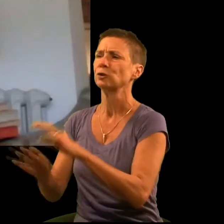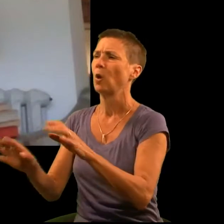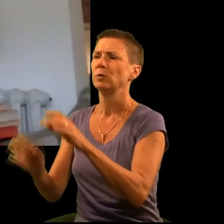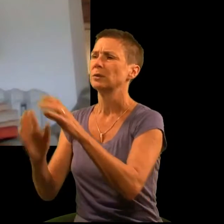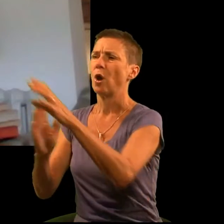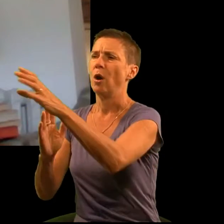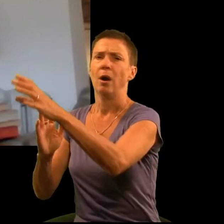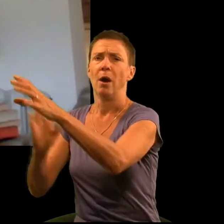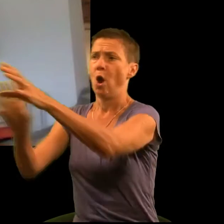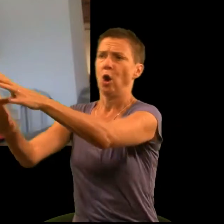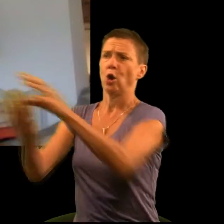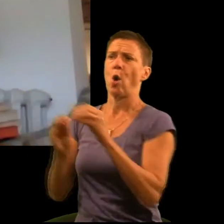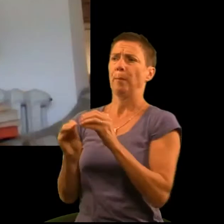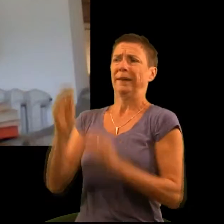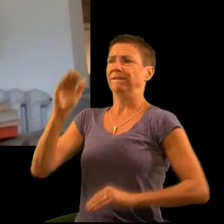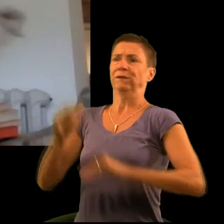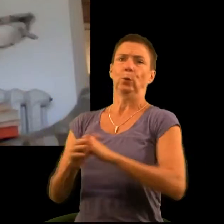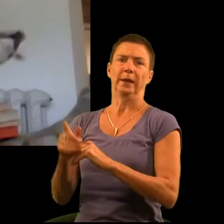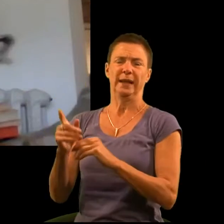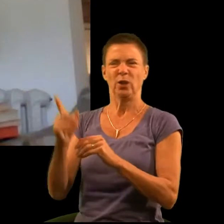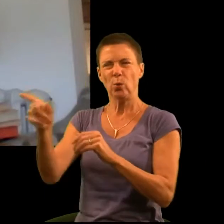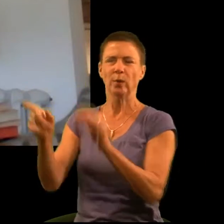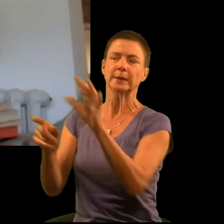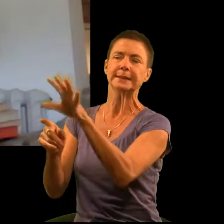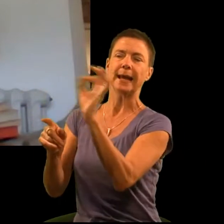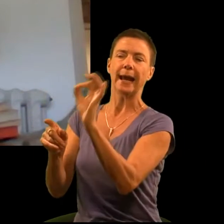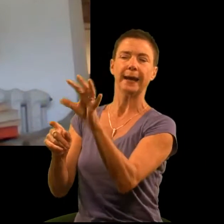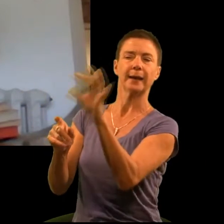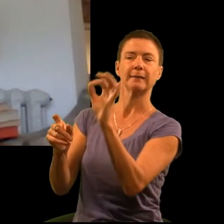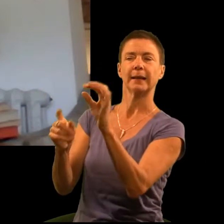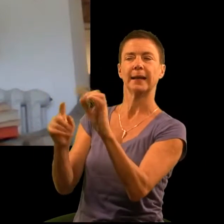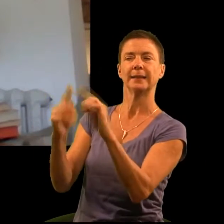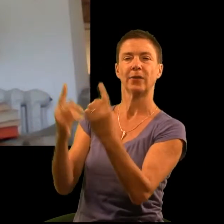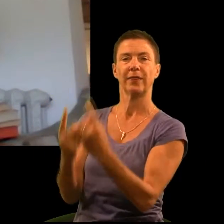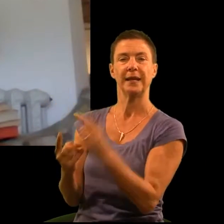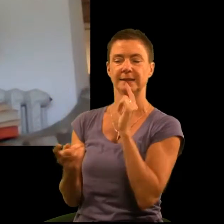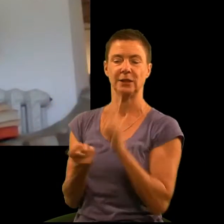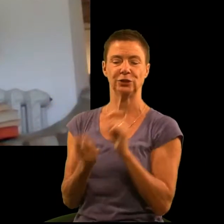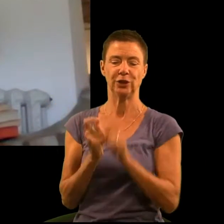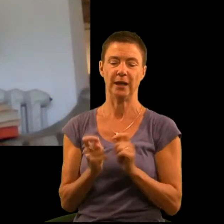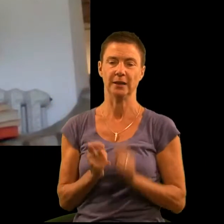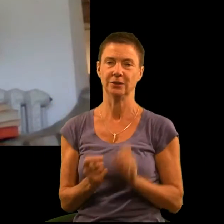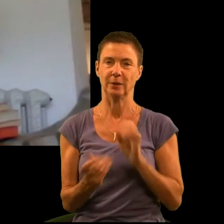into another direction, and you sort of change them. But yes, I mean,